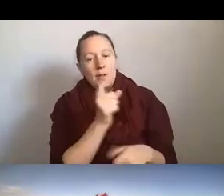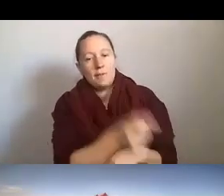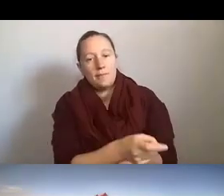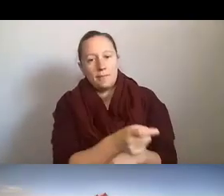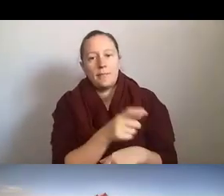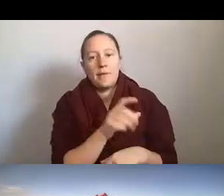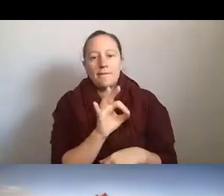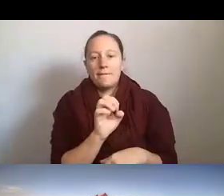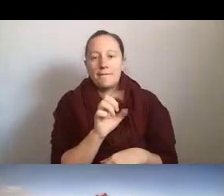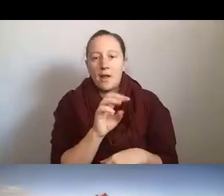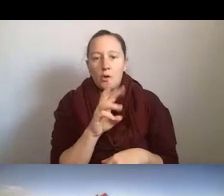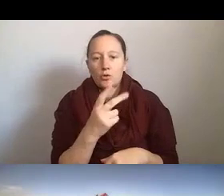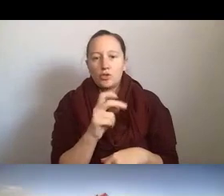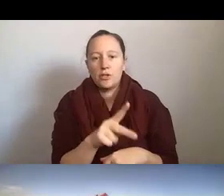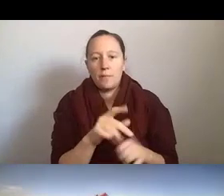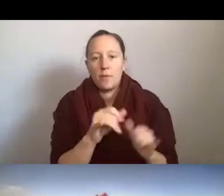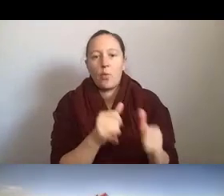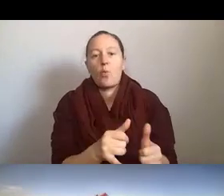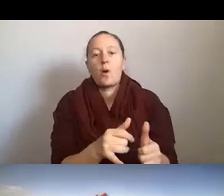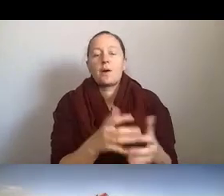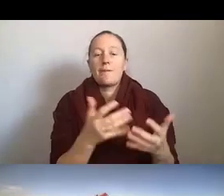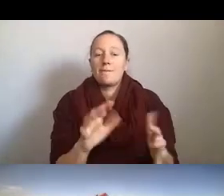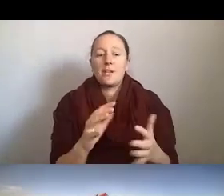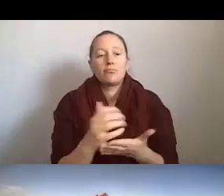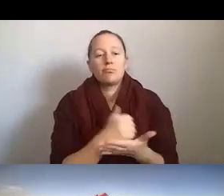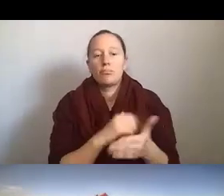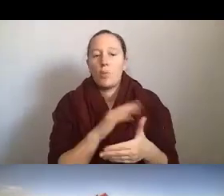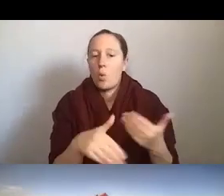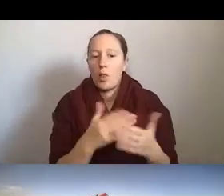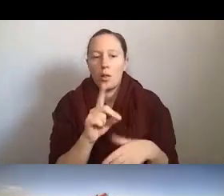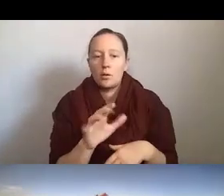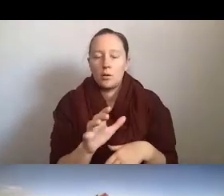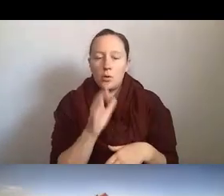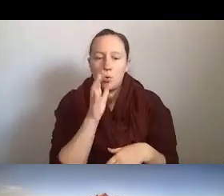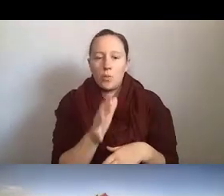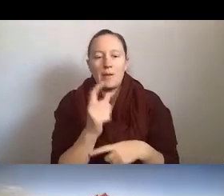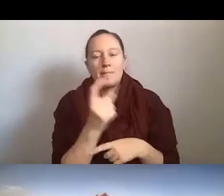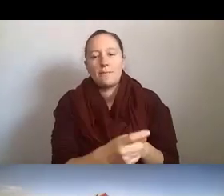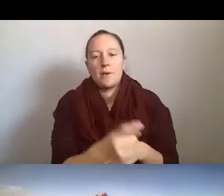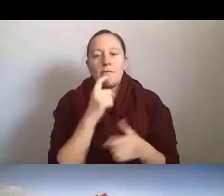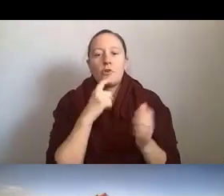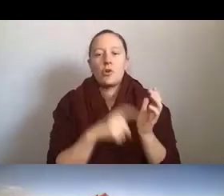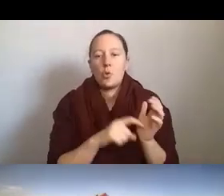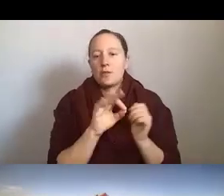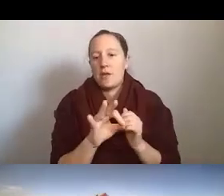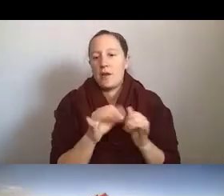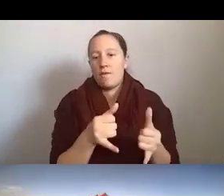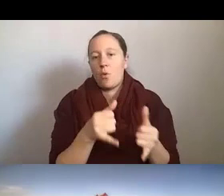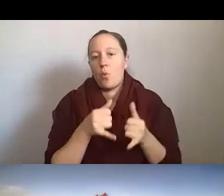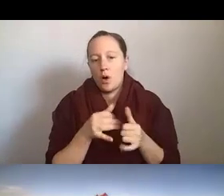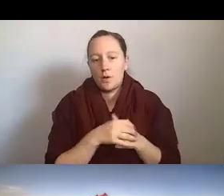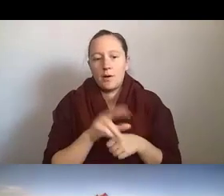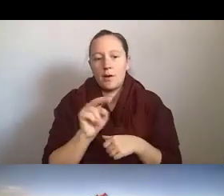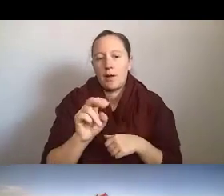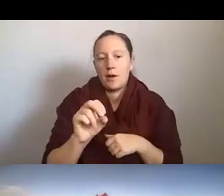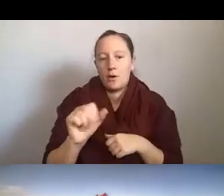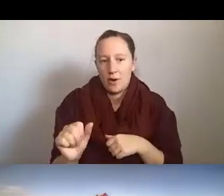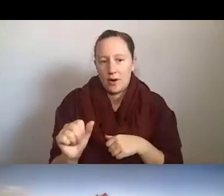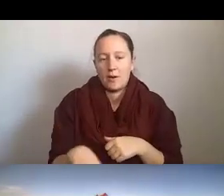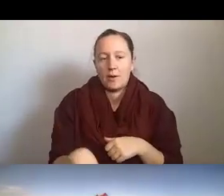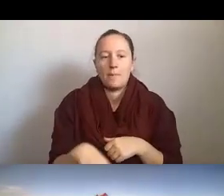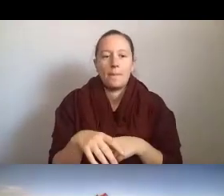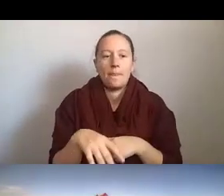award, and they've gotten all the documentation that they need, they'll issue a fellowship notice of award. A fellowship notice of